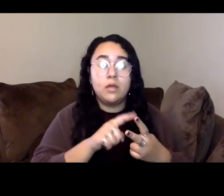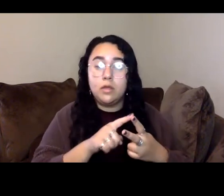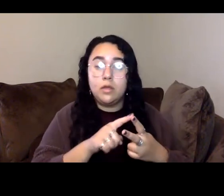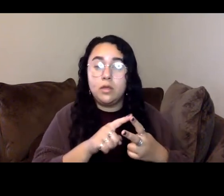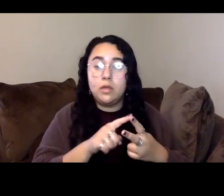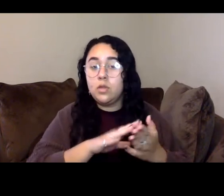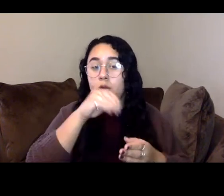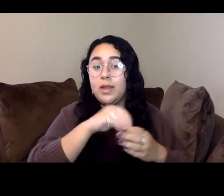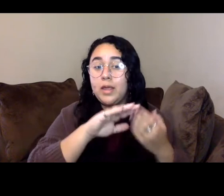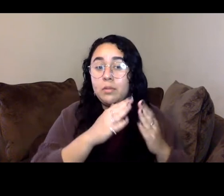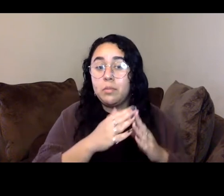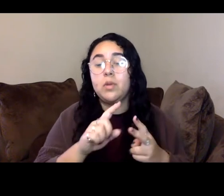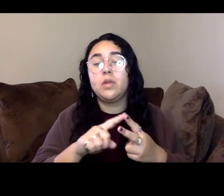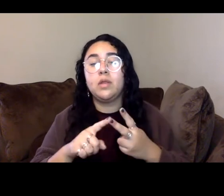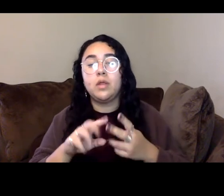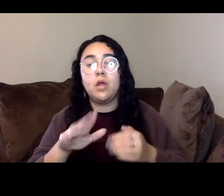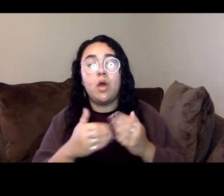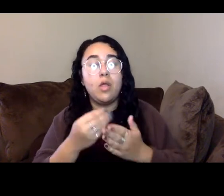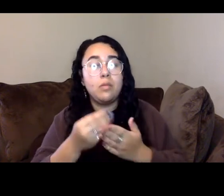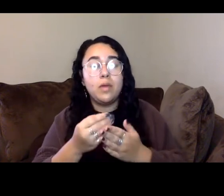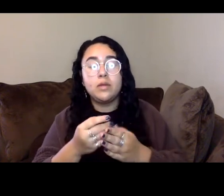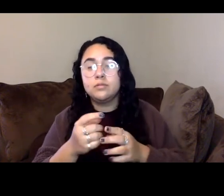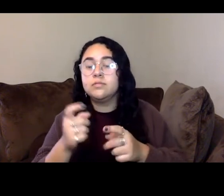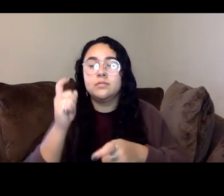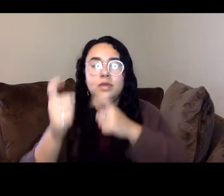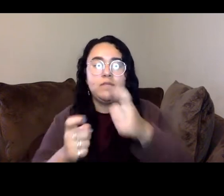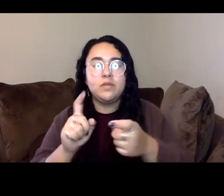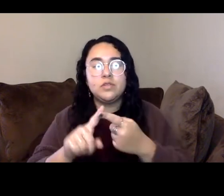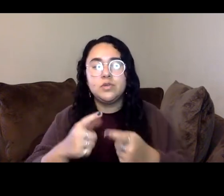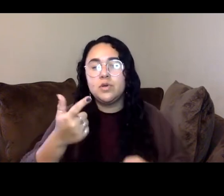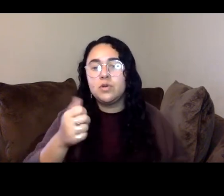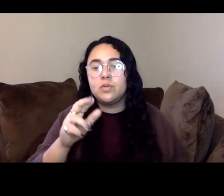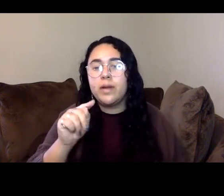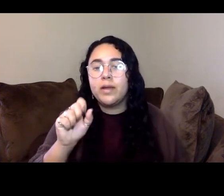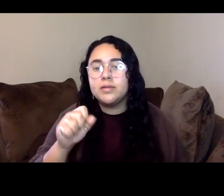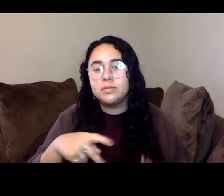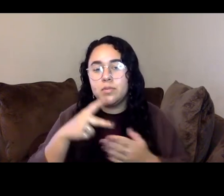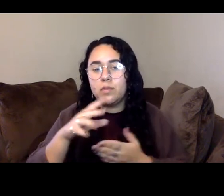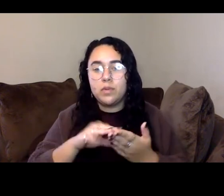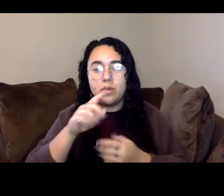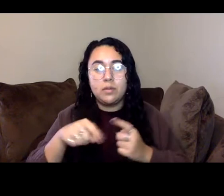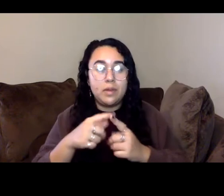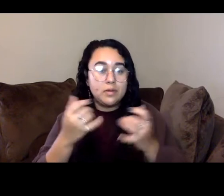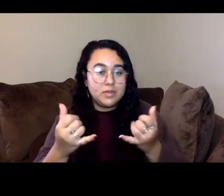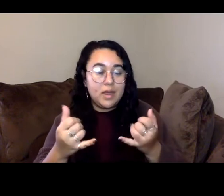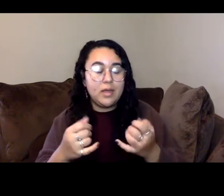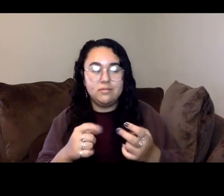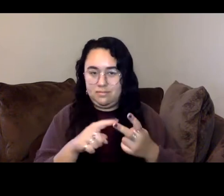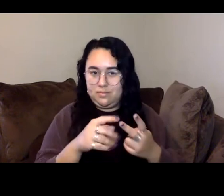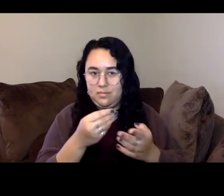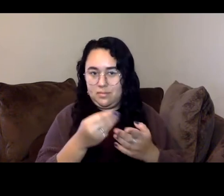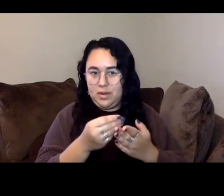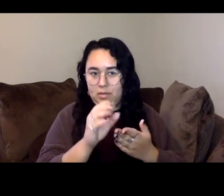contributions from the course are dedicated directly to the grants and programs that you learned about today. All right, so many ways to get involved